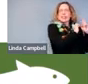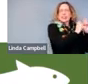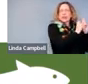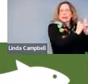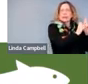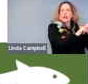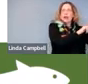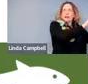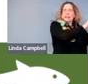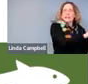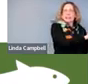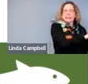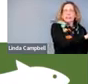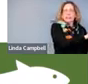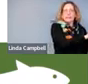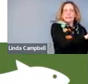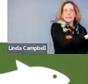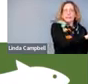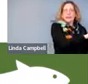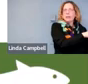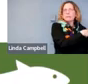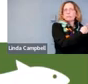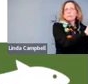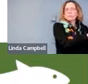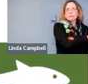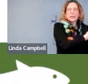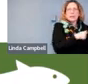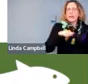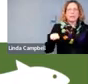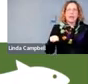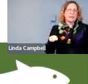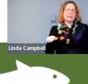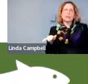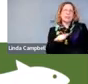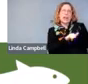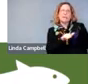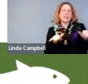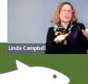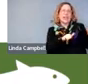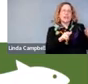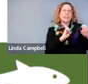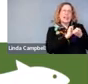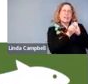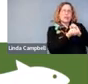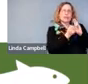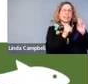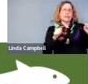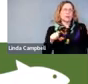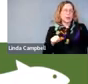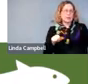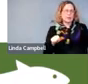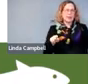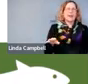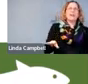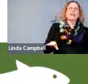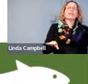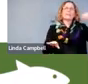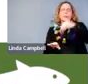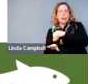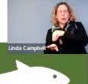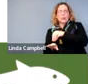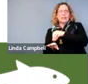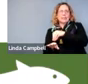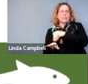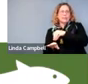its own evolutionary history in another system. It's been there for a long time, and it doesn't have the same